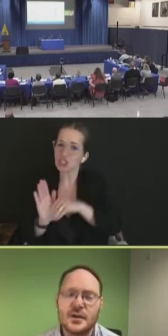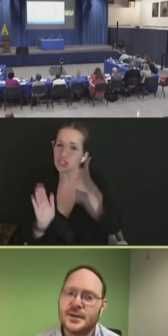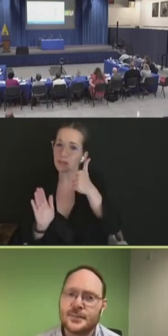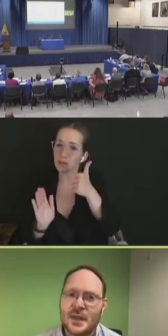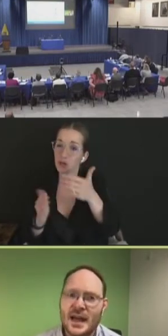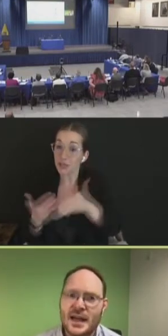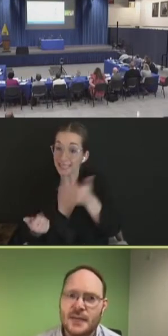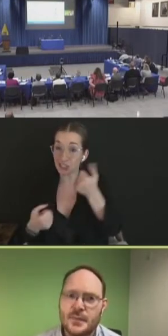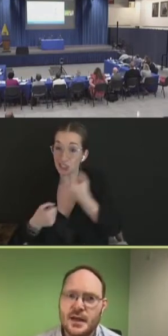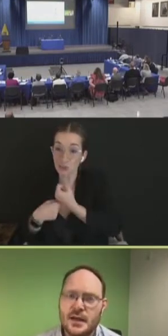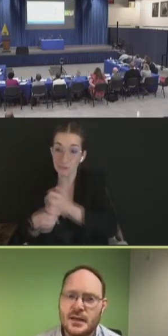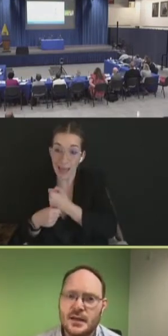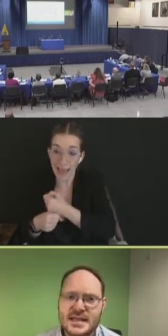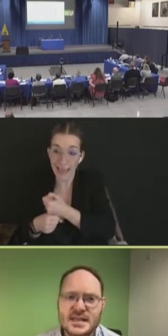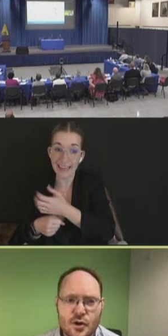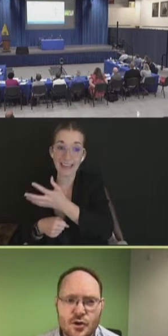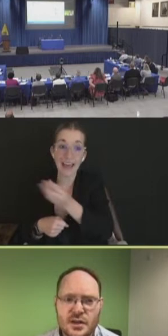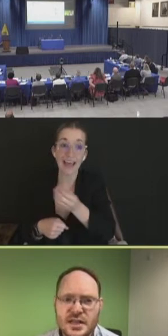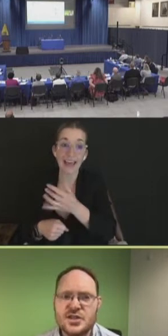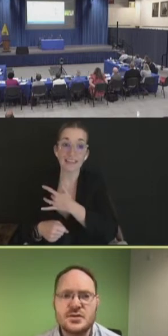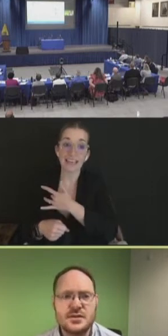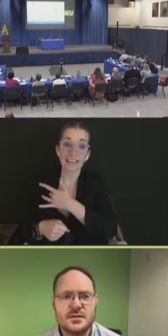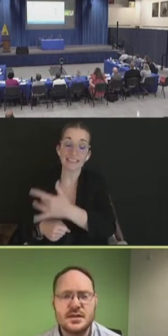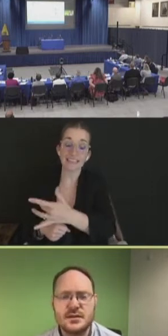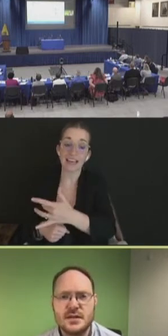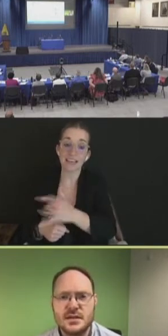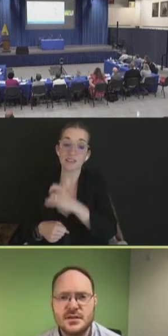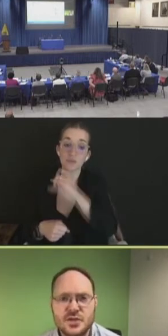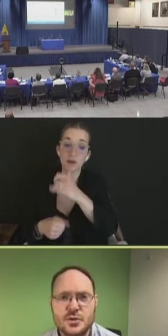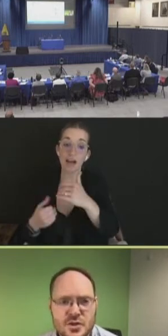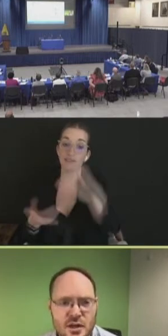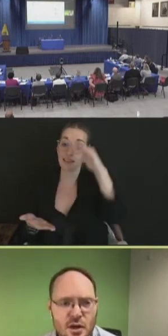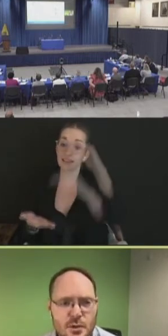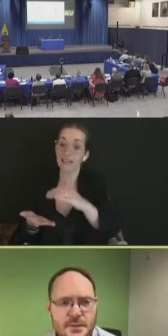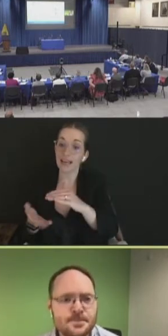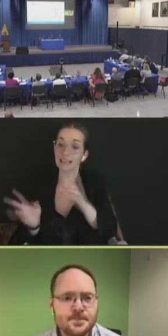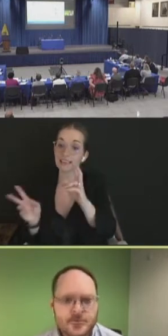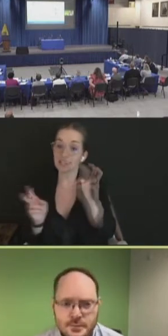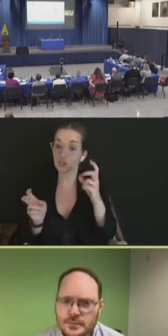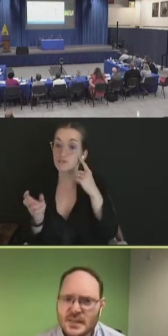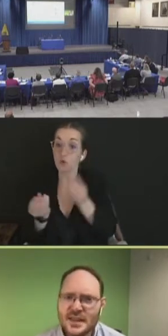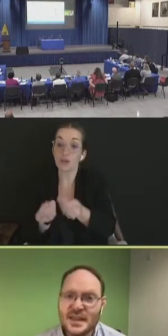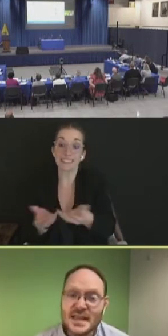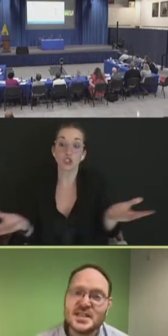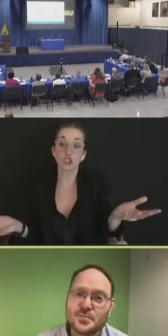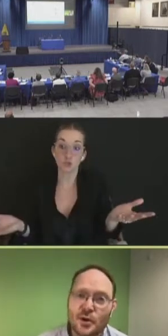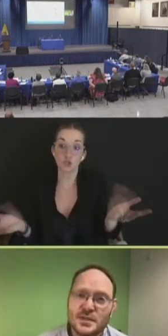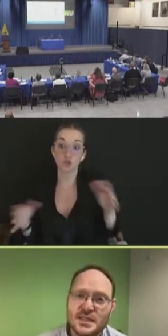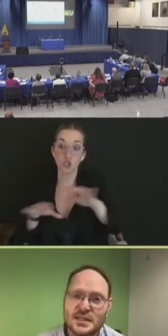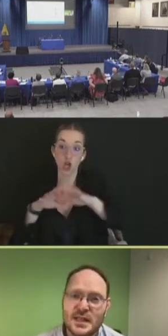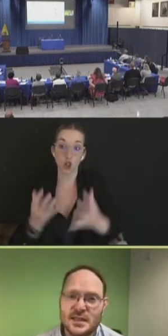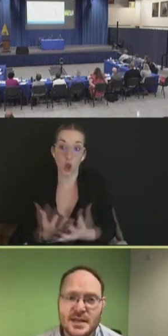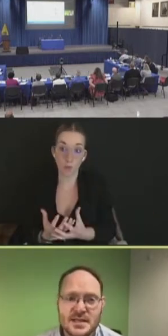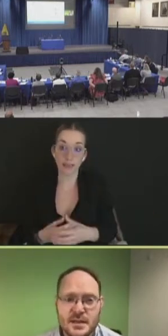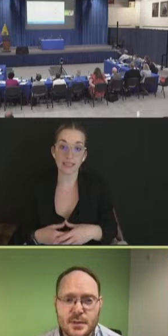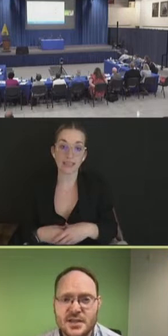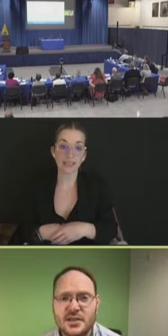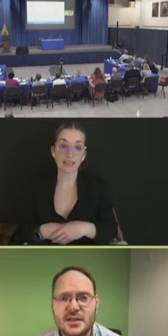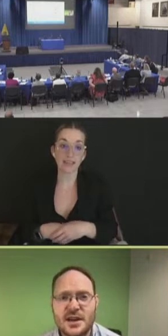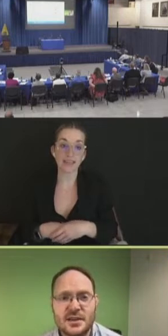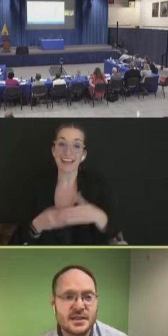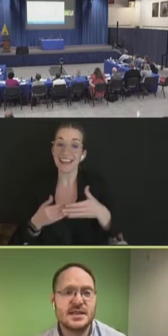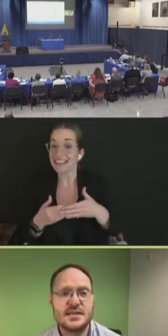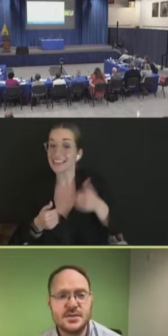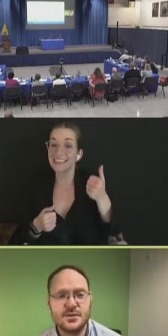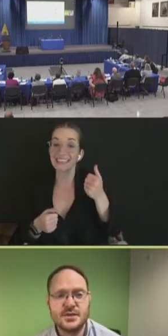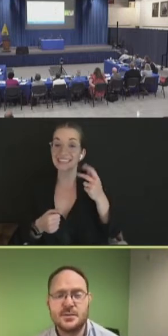have less historical issues in distribution globally. And the easiest protein and the best immunological